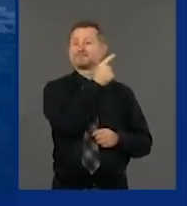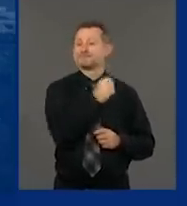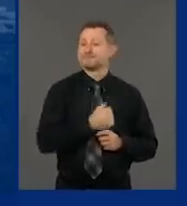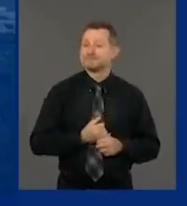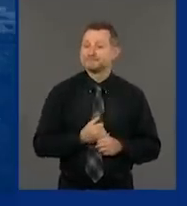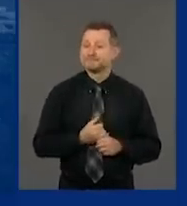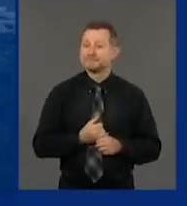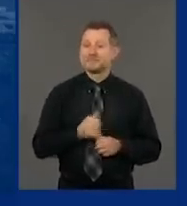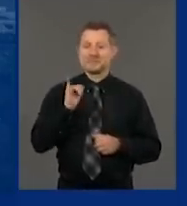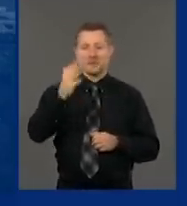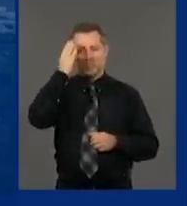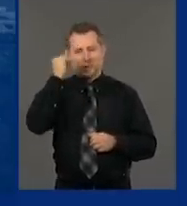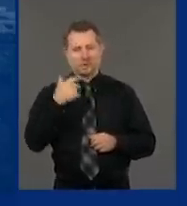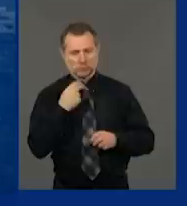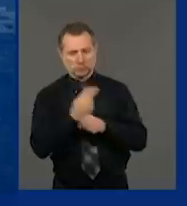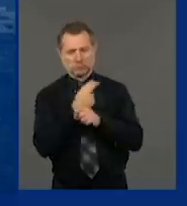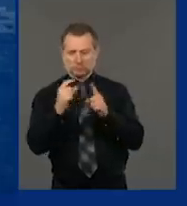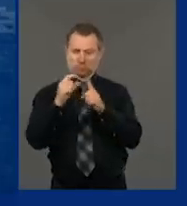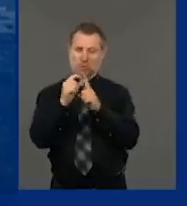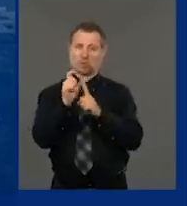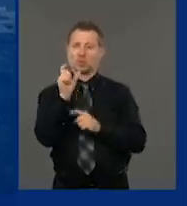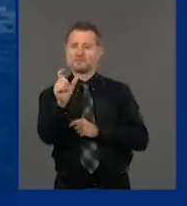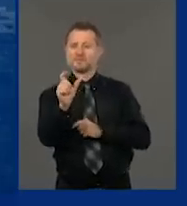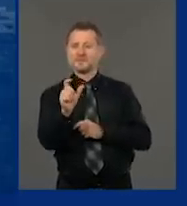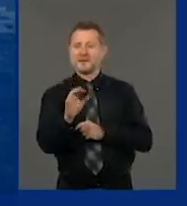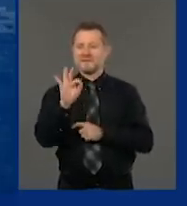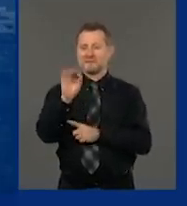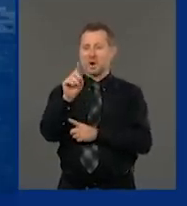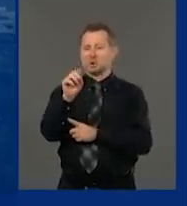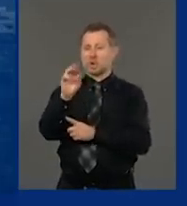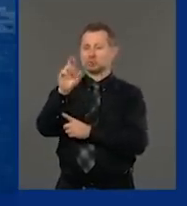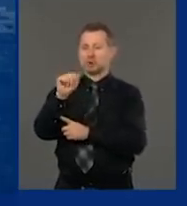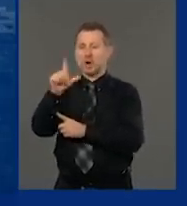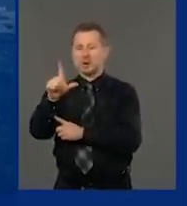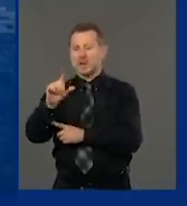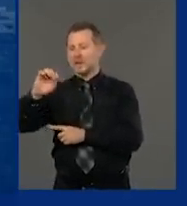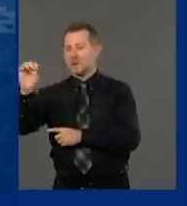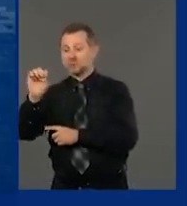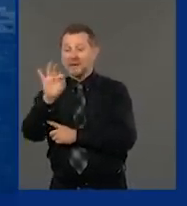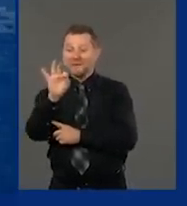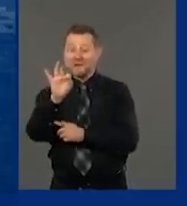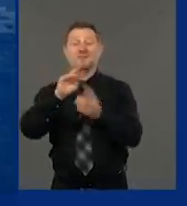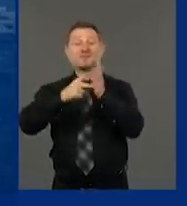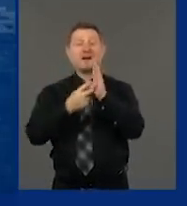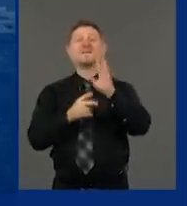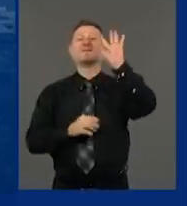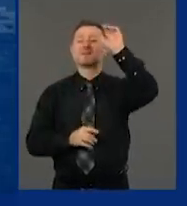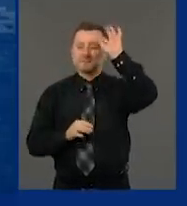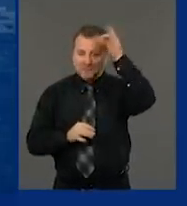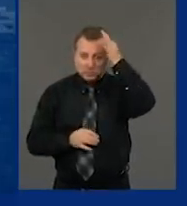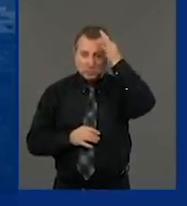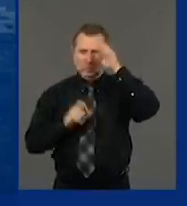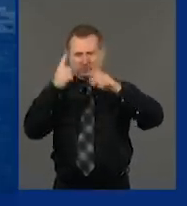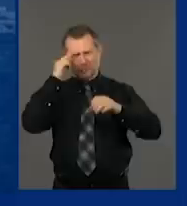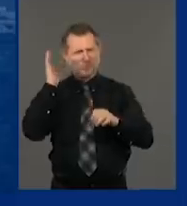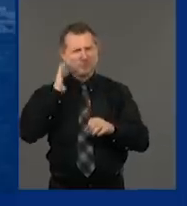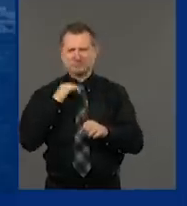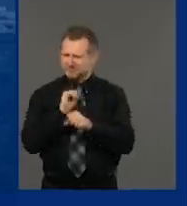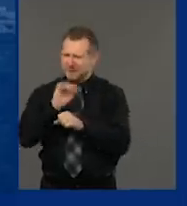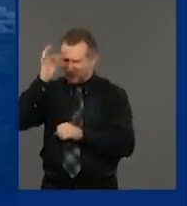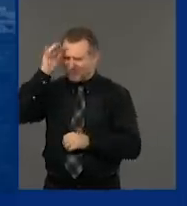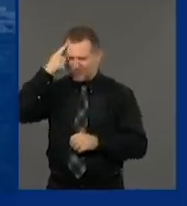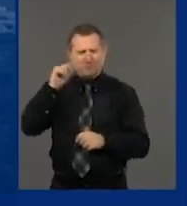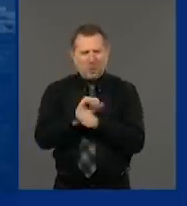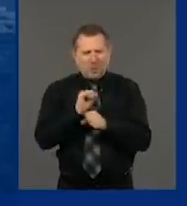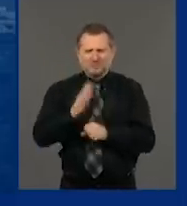why they use the word federal in all of those expressions. I was in the federal government. When there's a